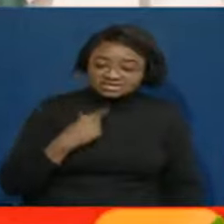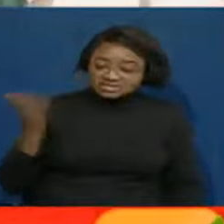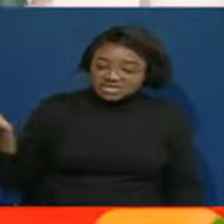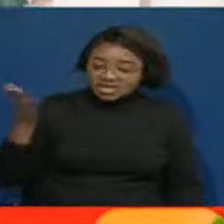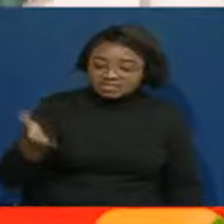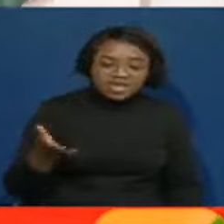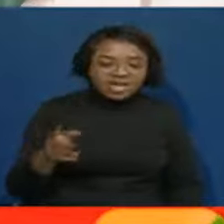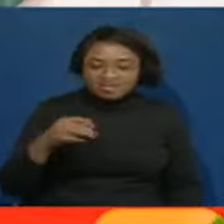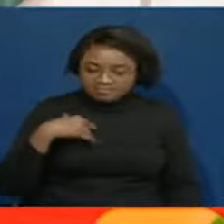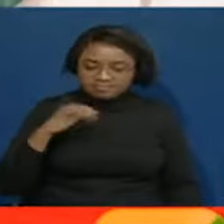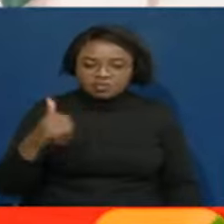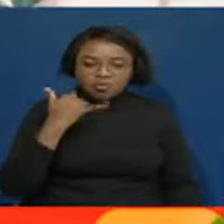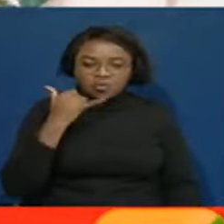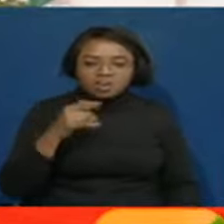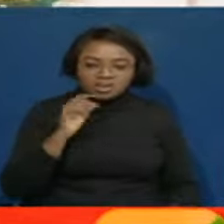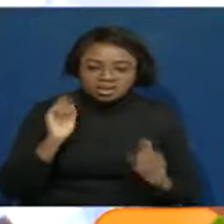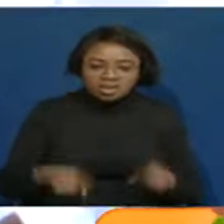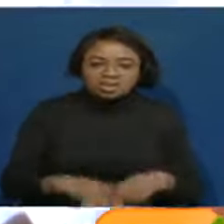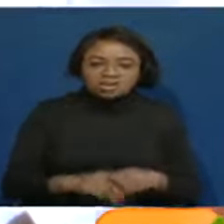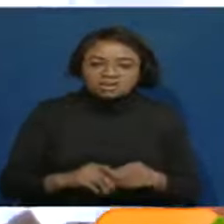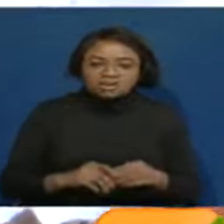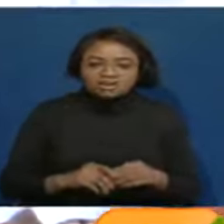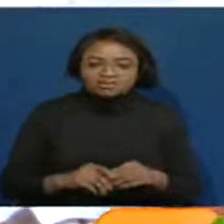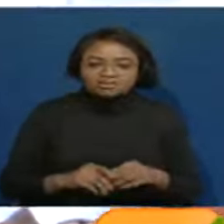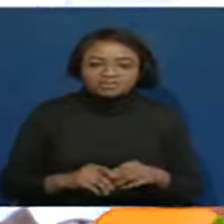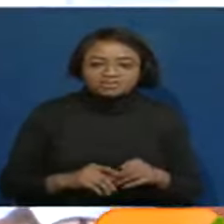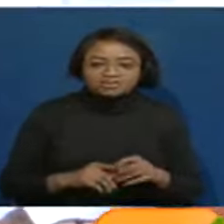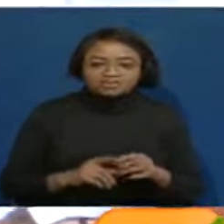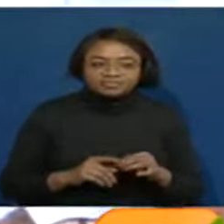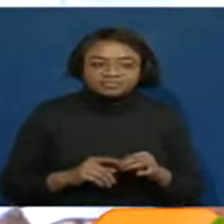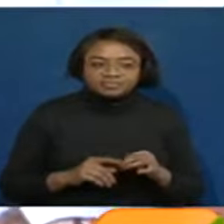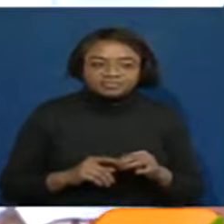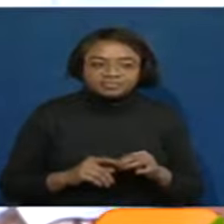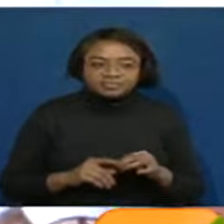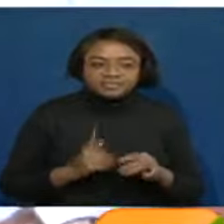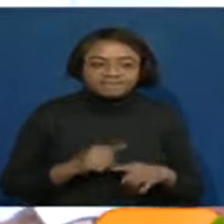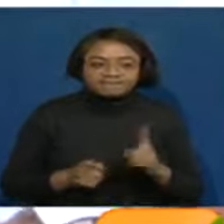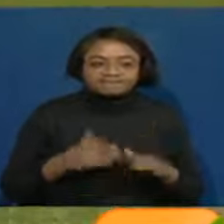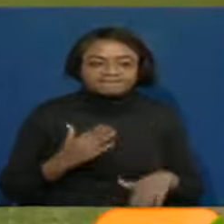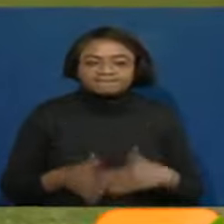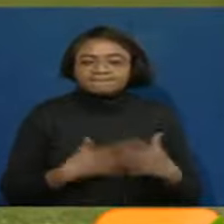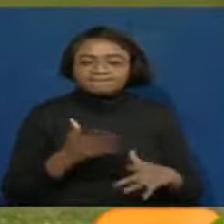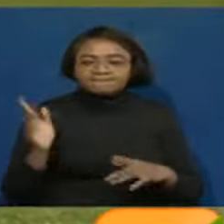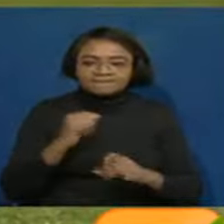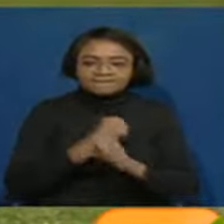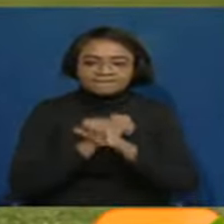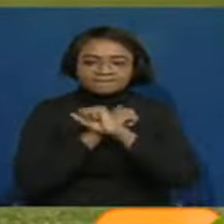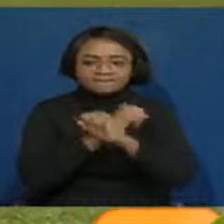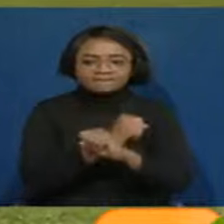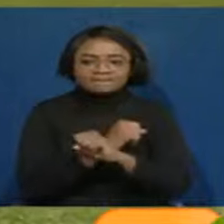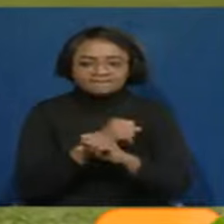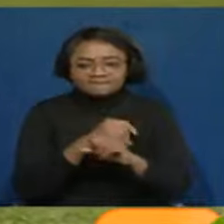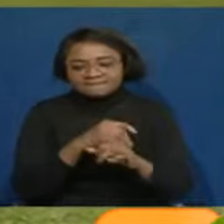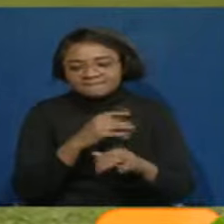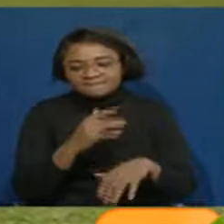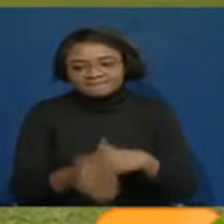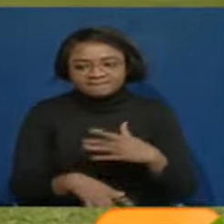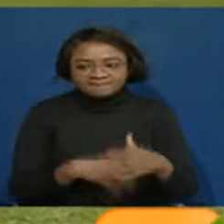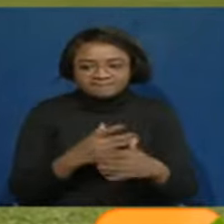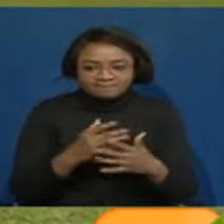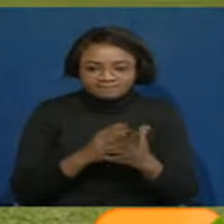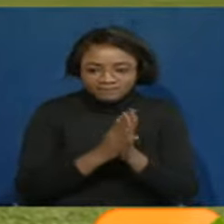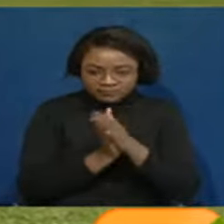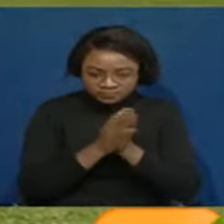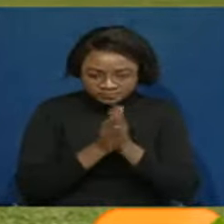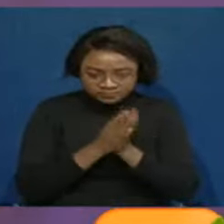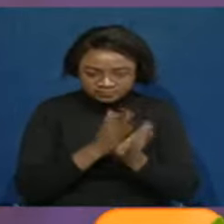But he didn't stop there. In his quest for the protection of the presidency and the Kenya Kwanza government, he vehemently agitated for the shareholding